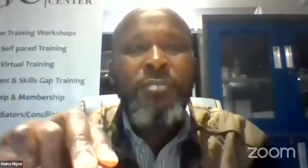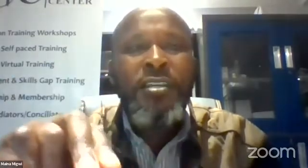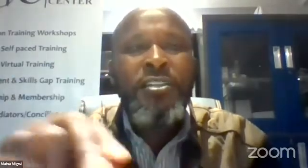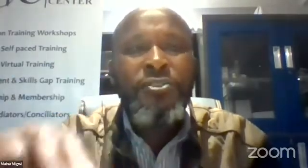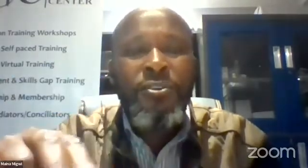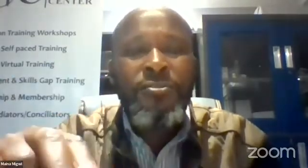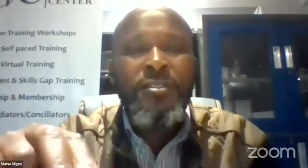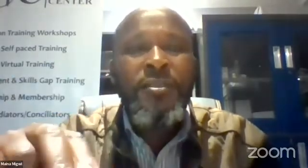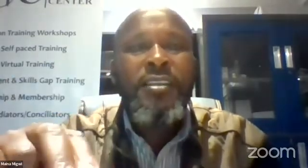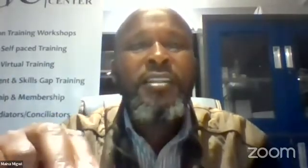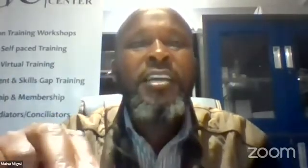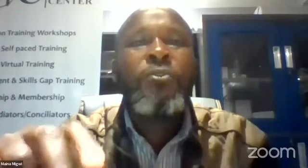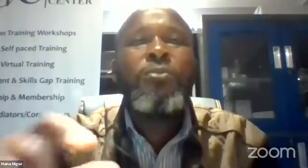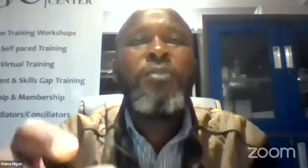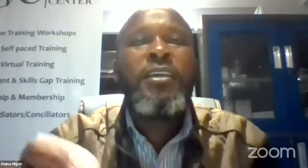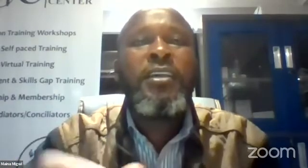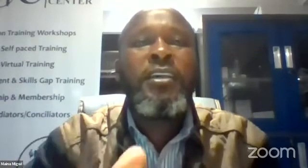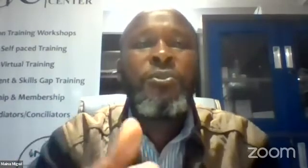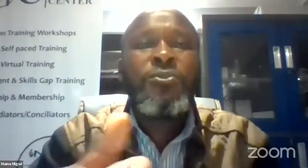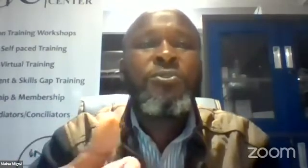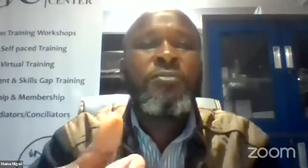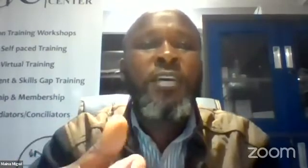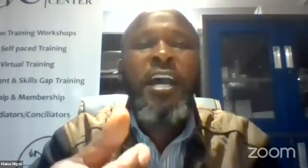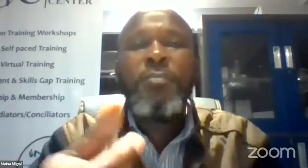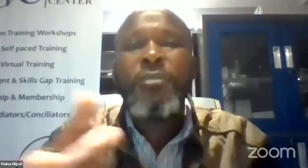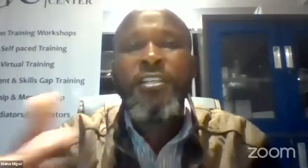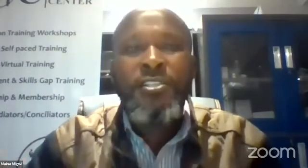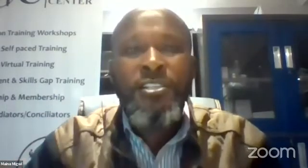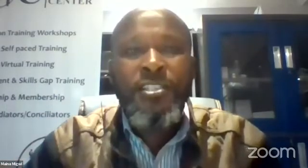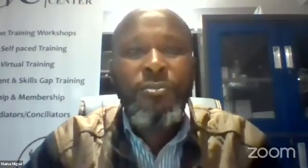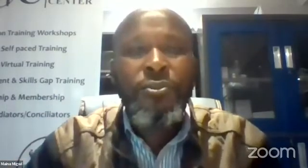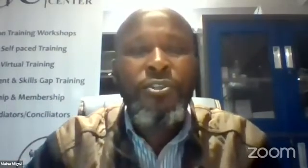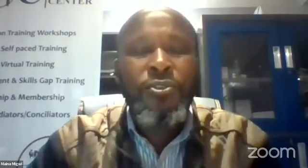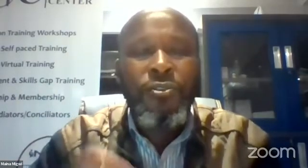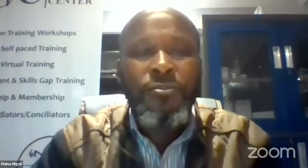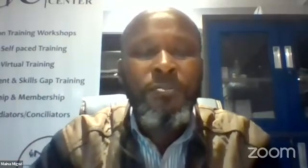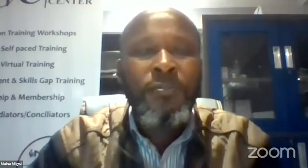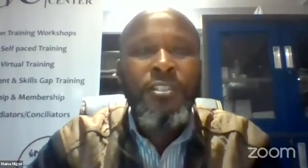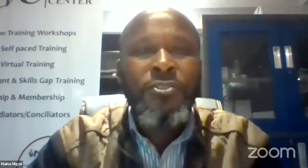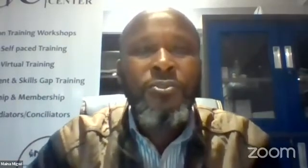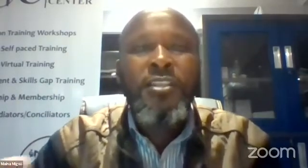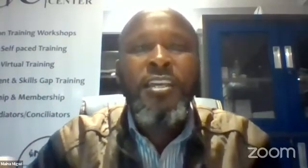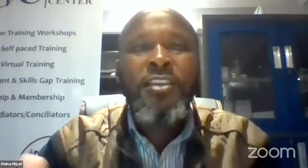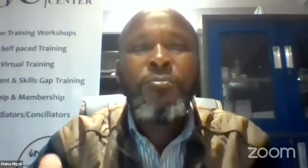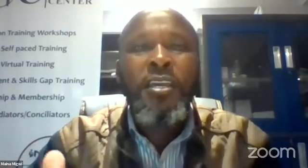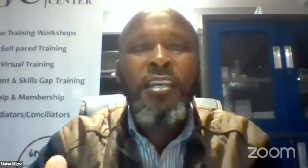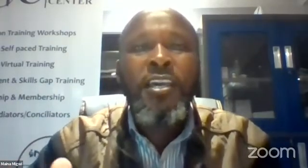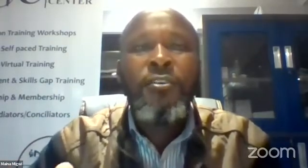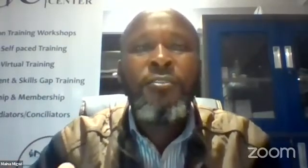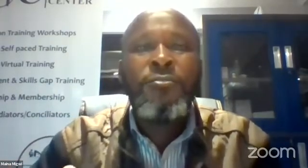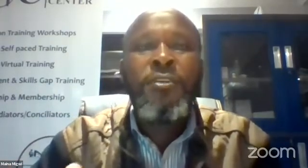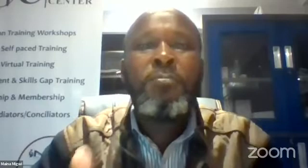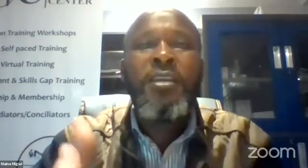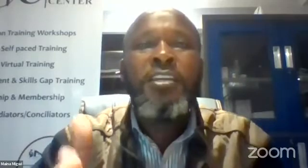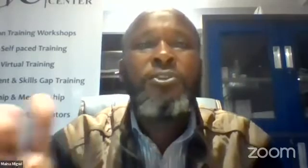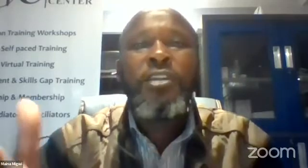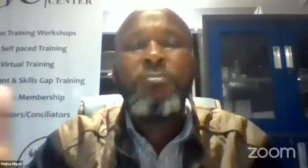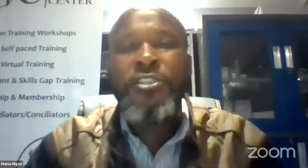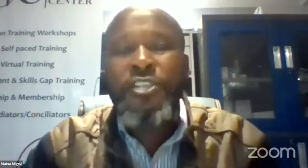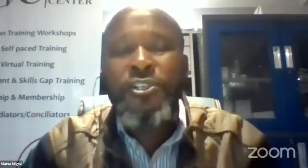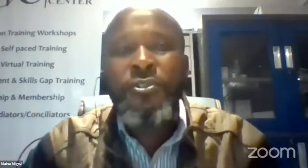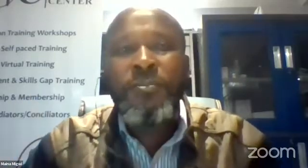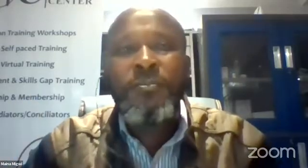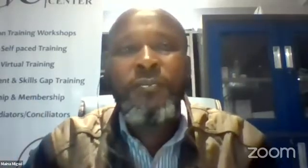disputes are being resolved, there could be a use of a hybrid system to resolve, so that then you may hear of the